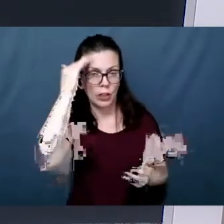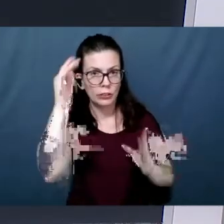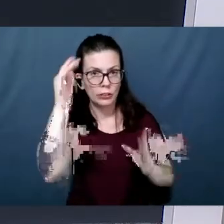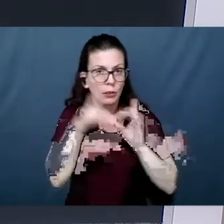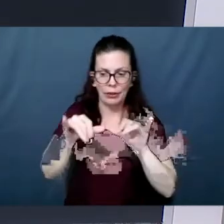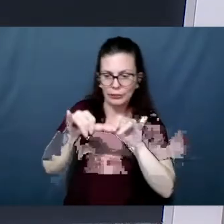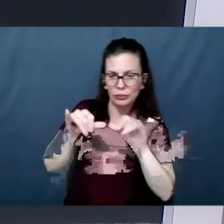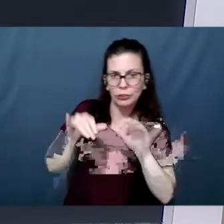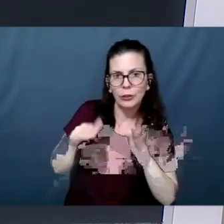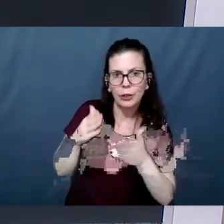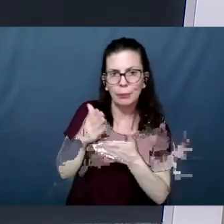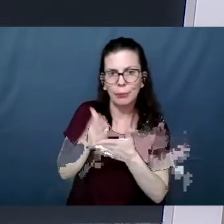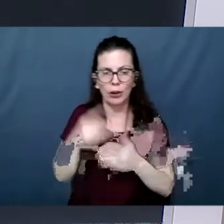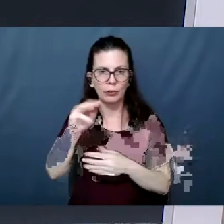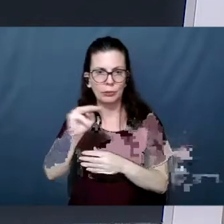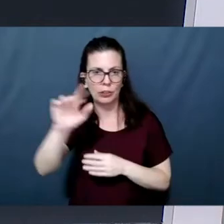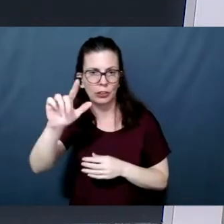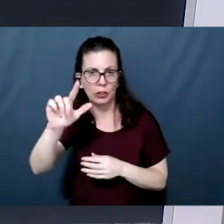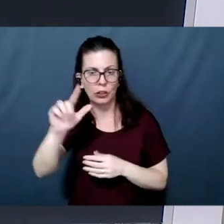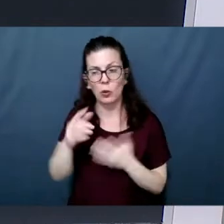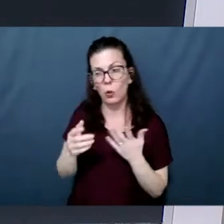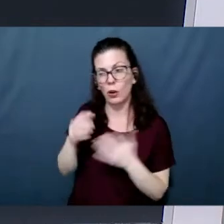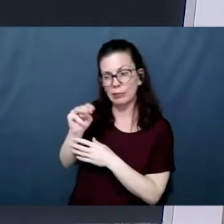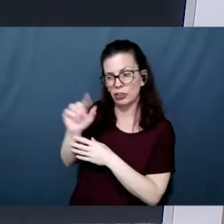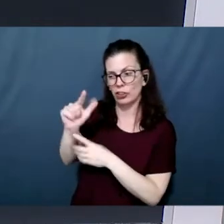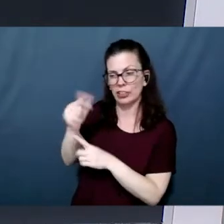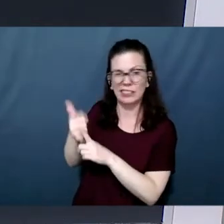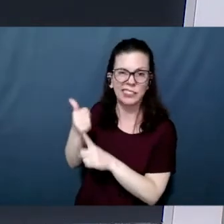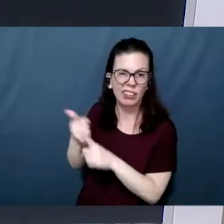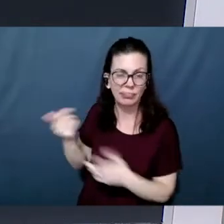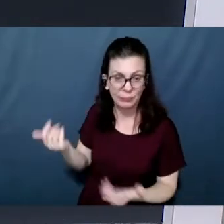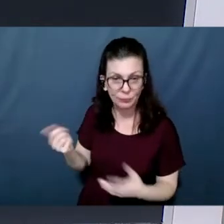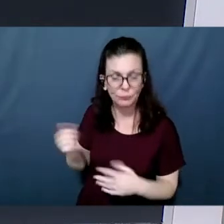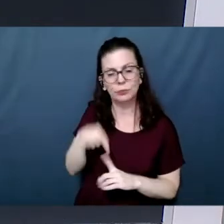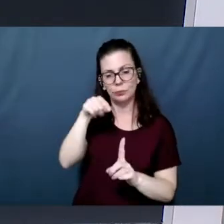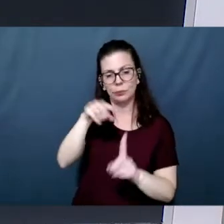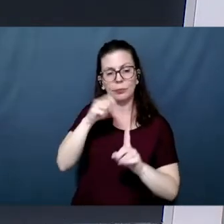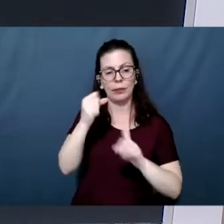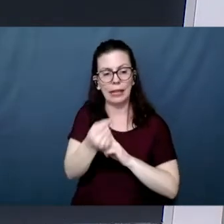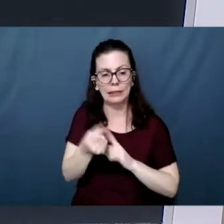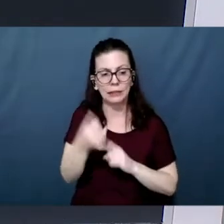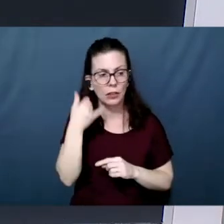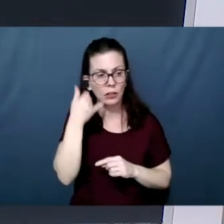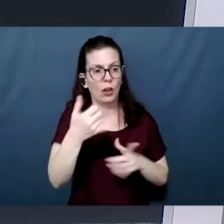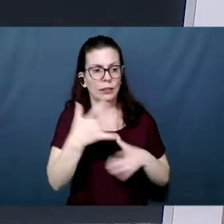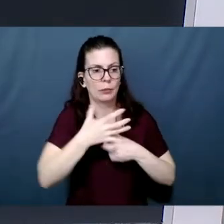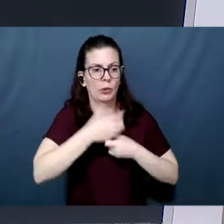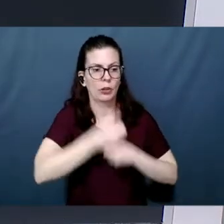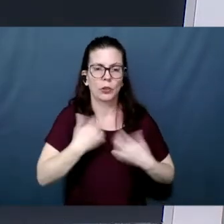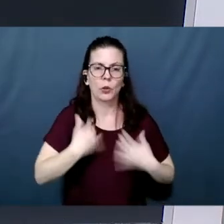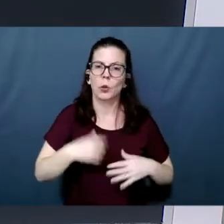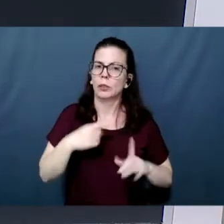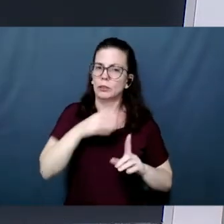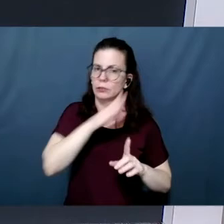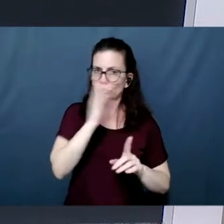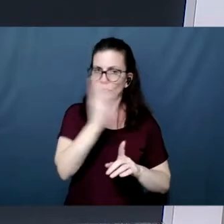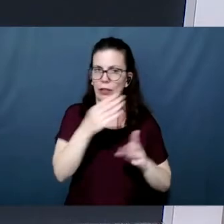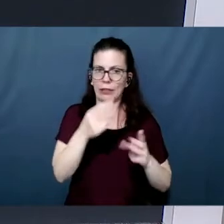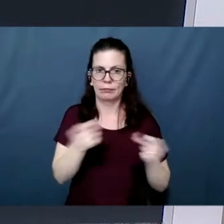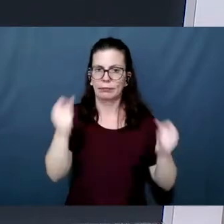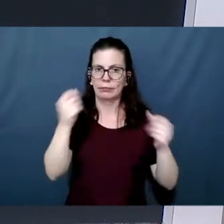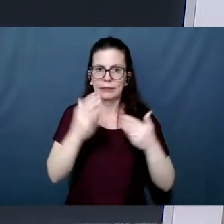machine learning or the machine learning itself. So in this case, call summarization, it works straight out of the box. So you don't need to provide us any